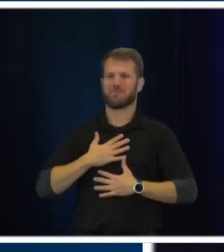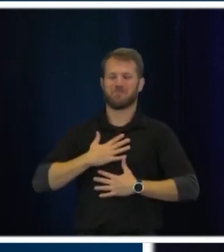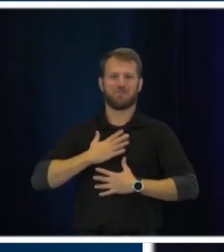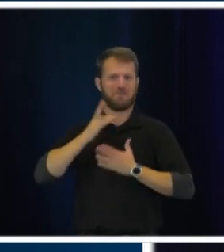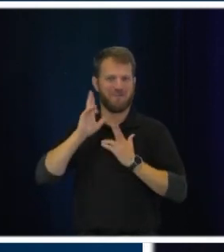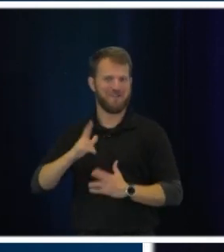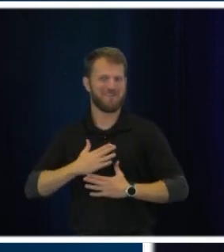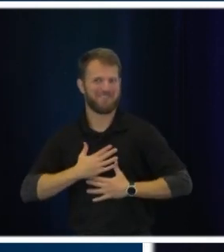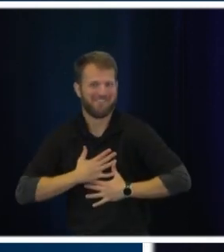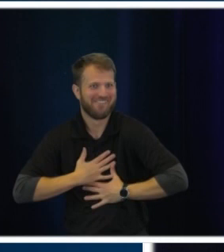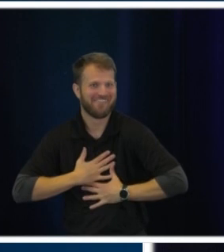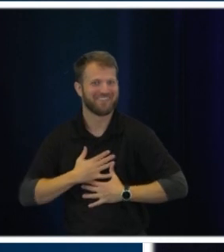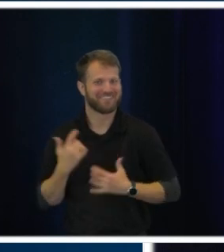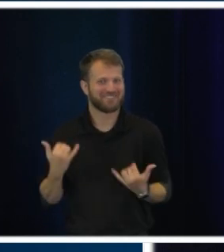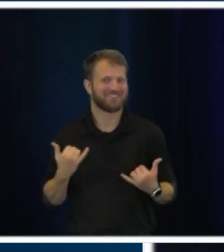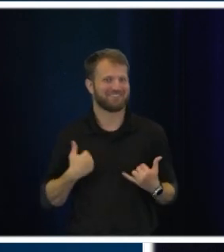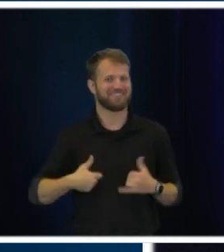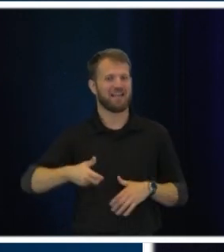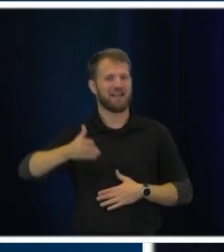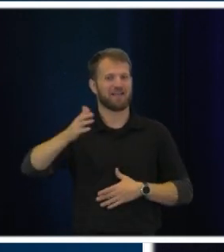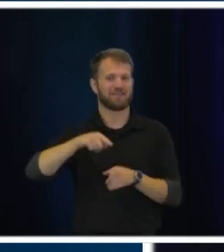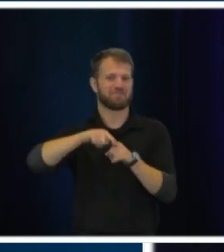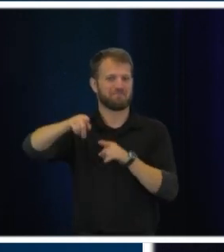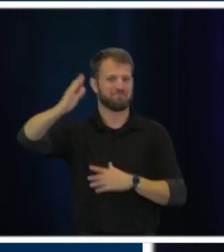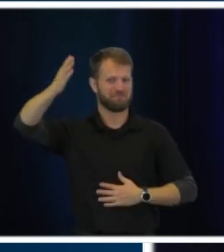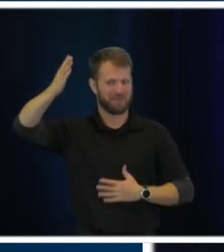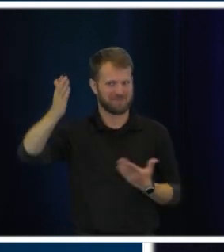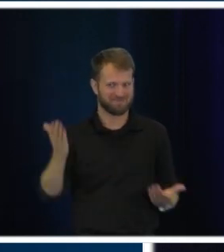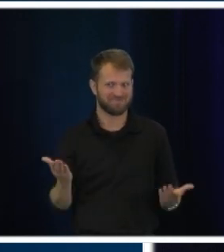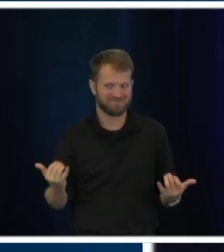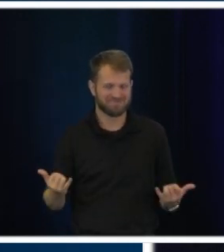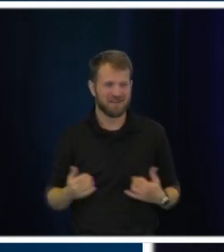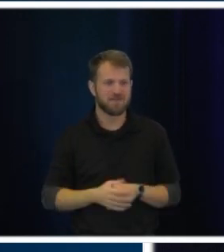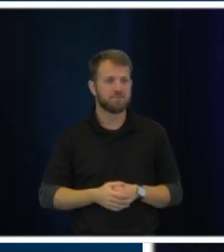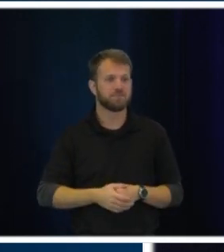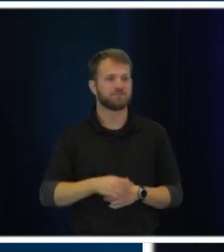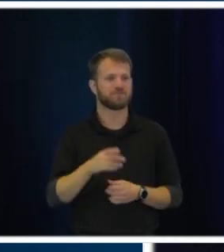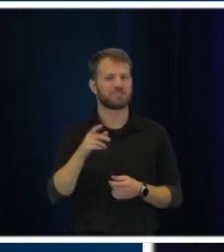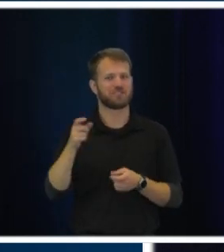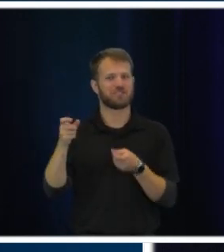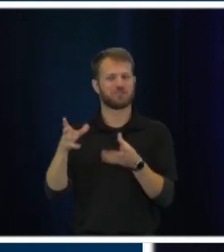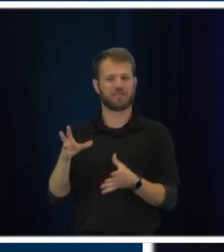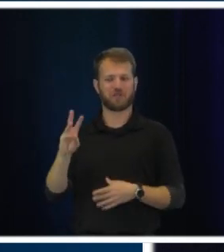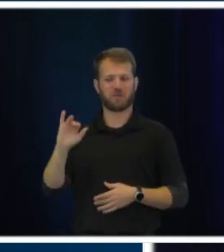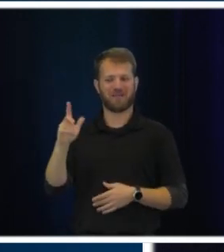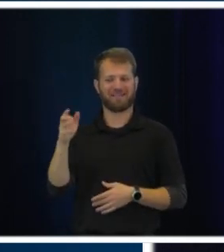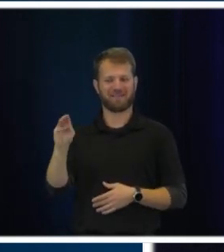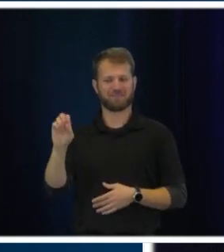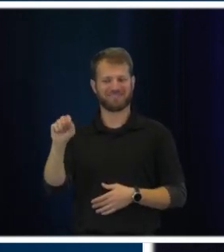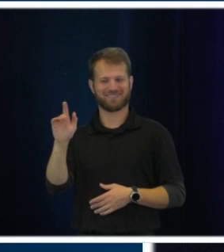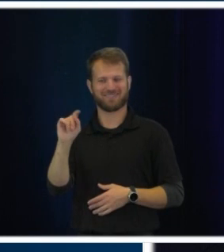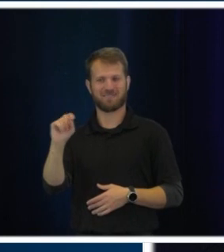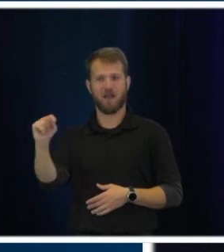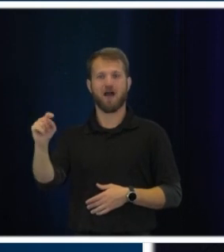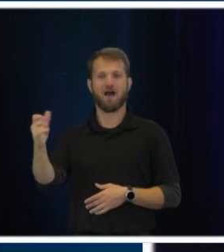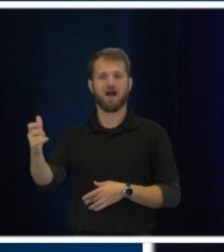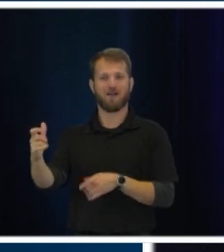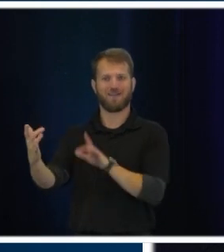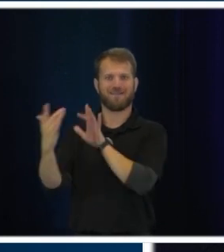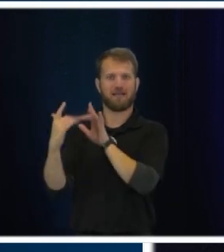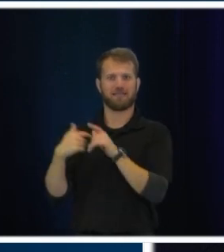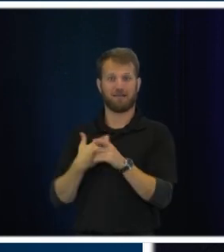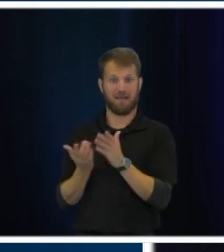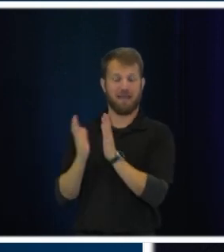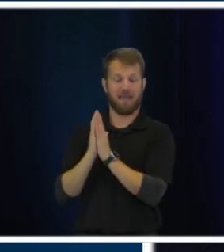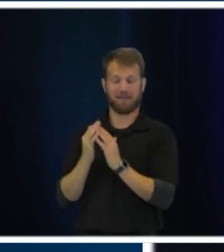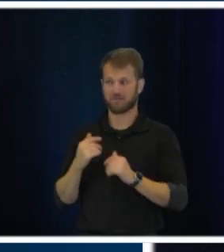be the keynote speaker for this conference. When Director William Scott called me and asked me if I could do it, I said, of course, I'll